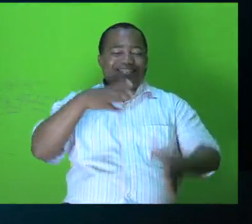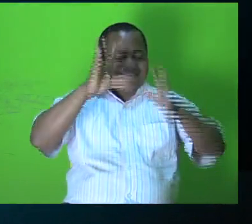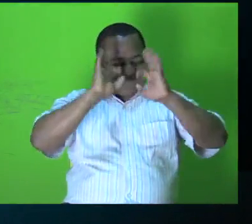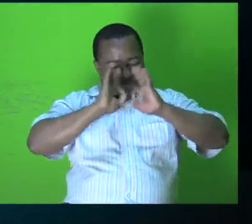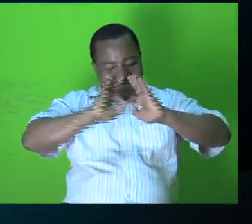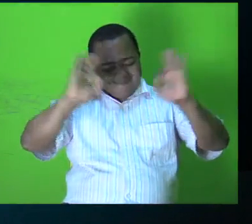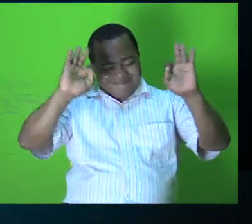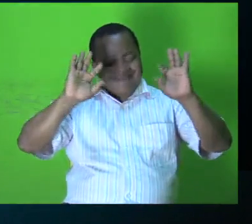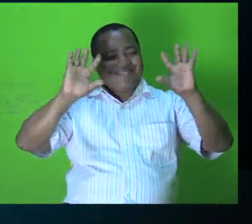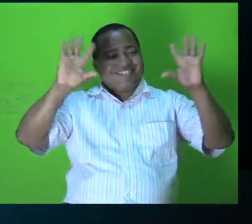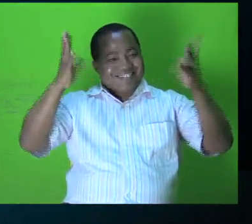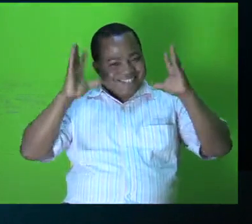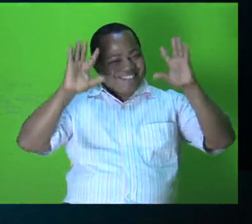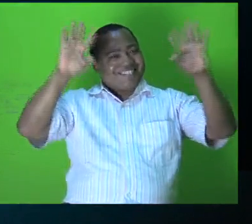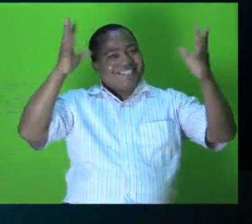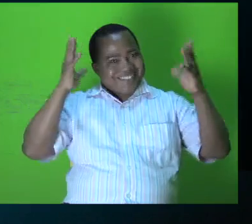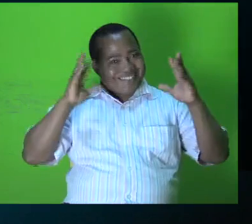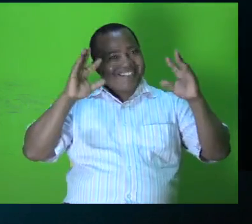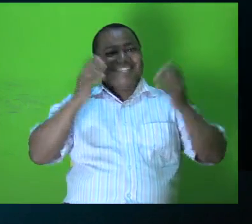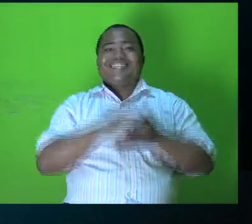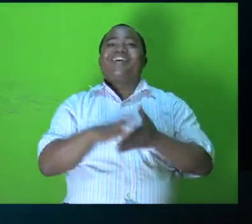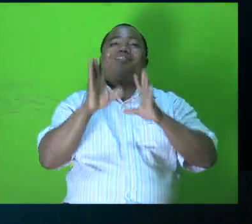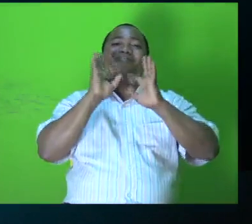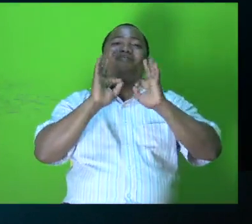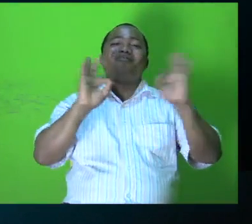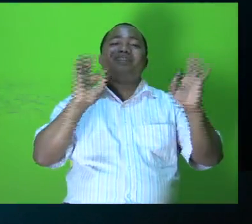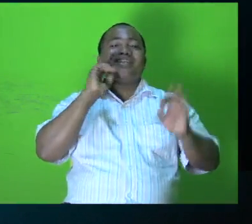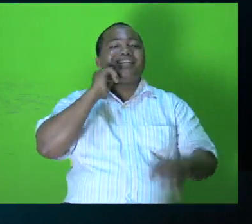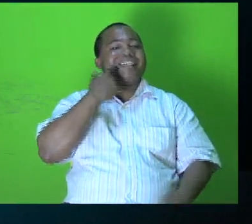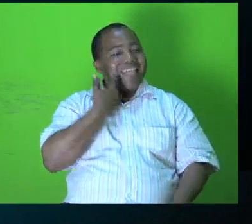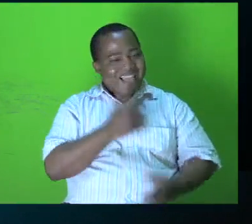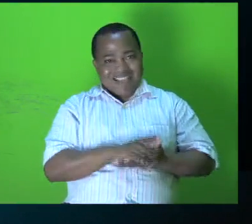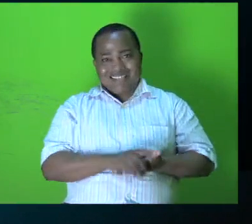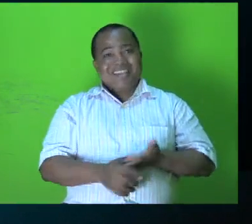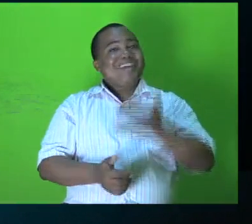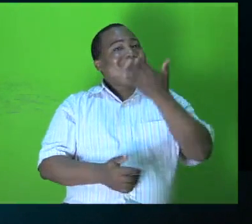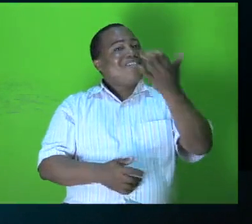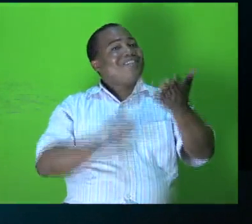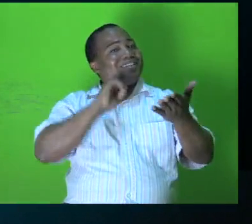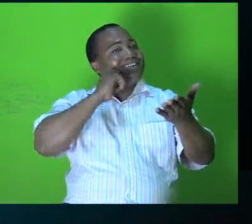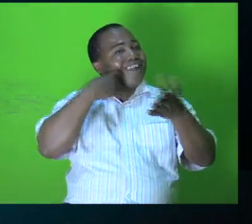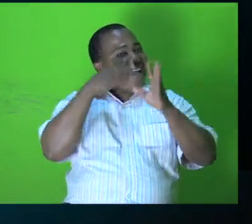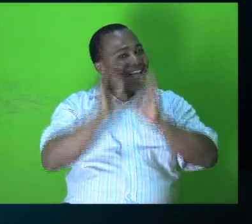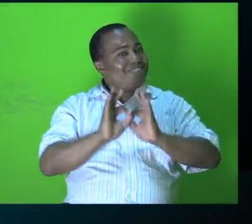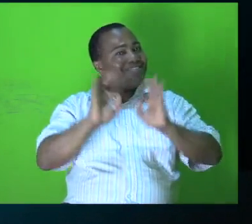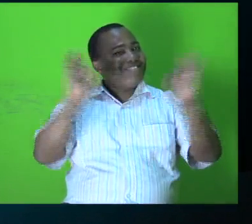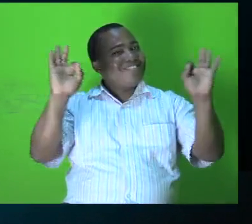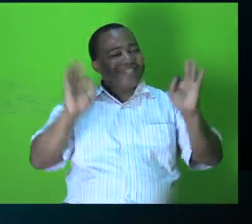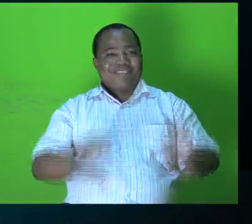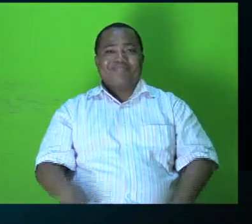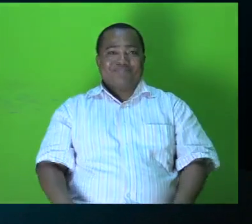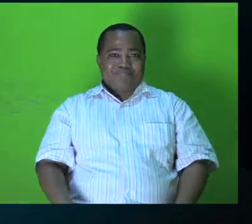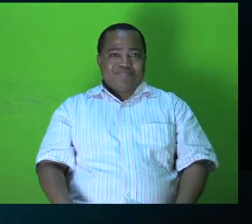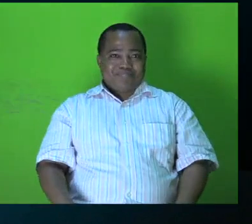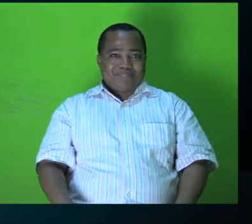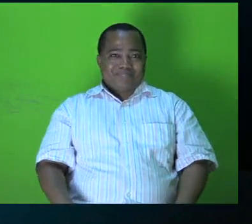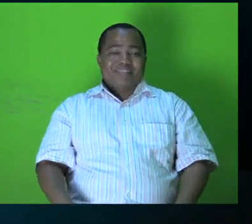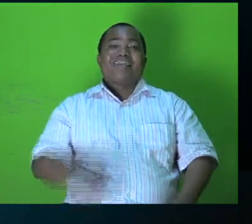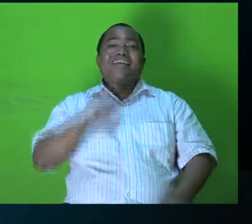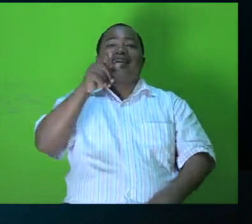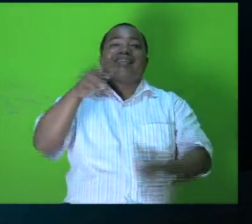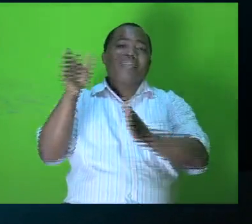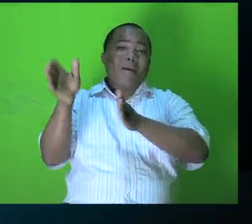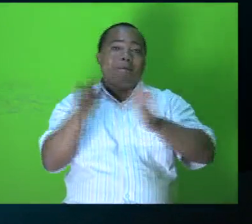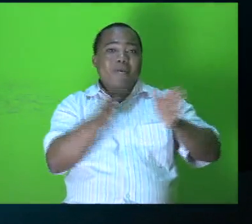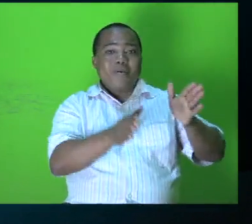Good. For good trying. And you tried the best. Is the process